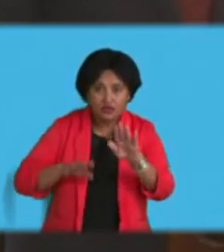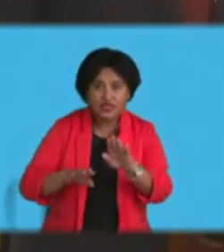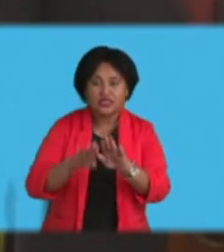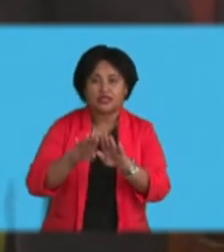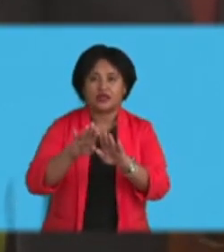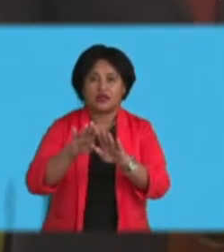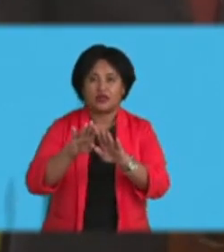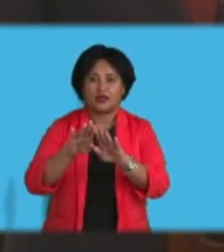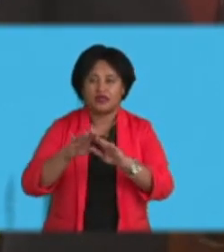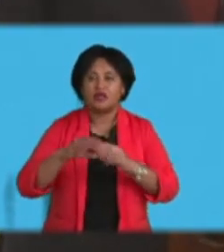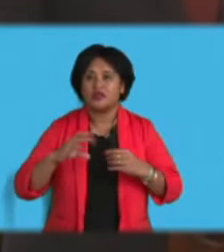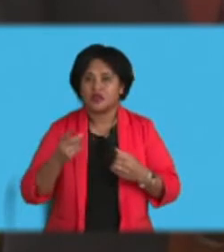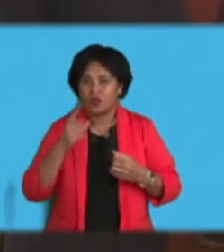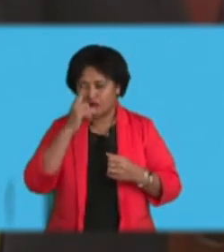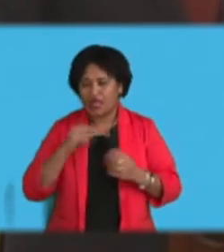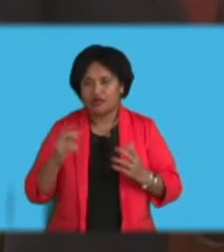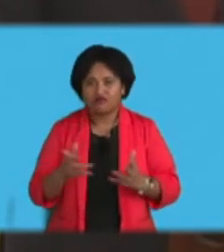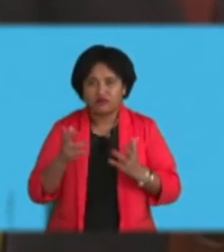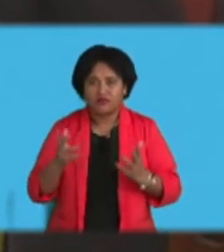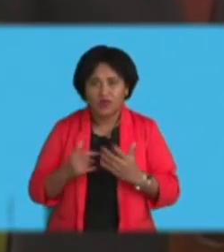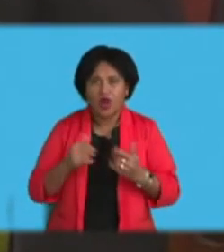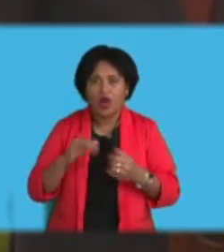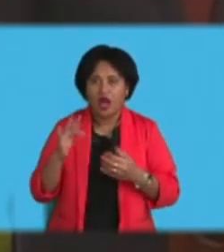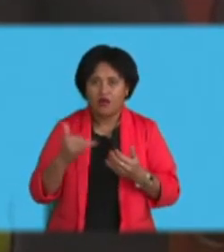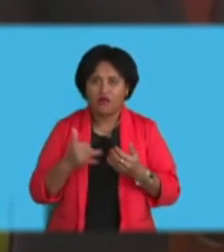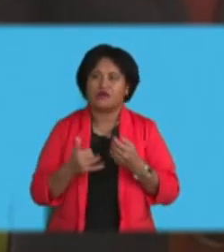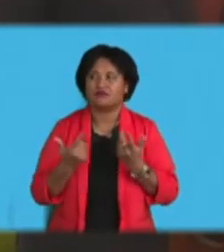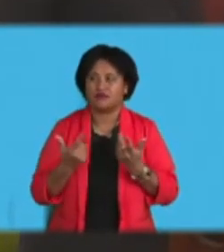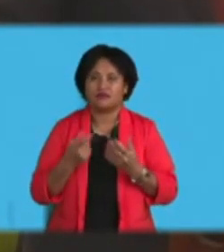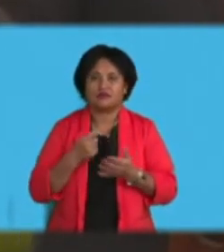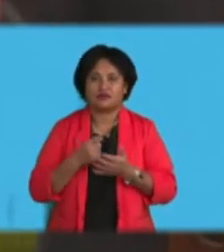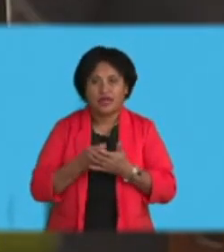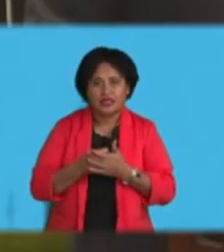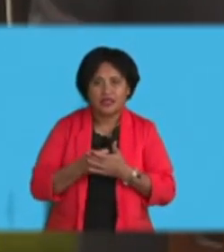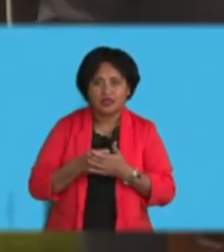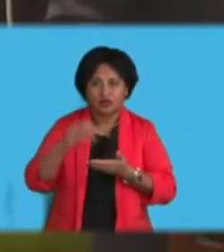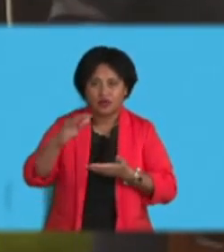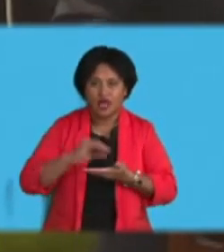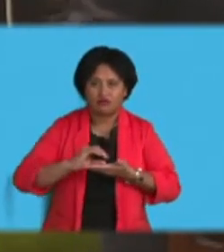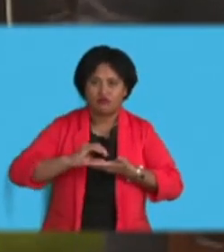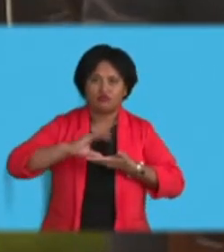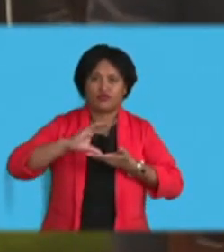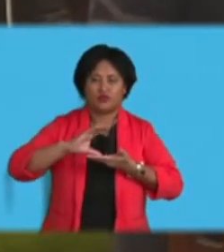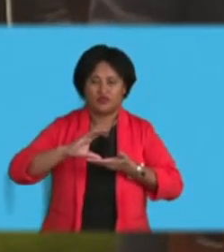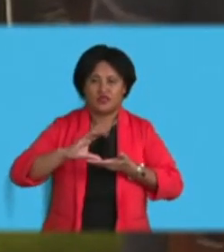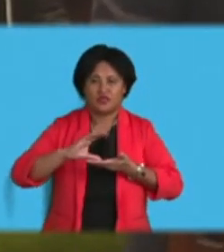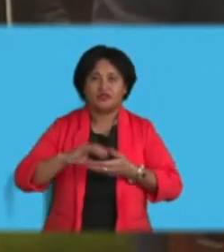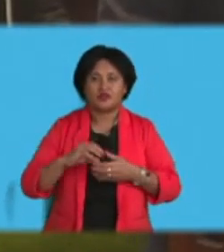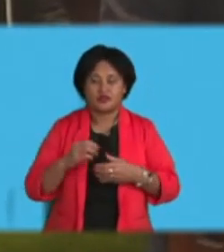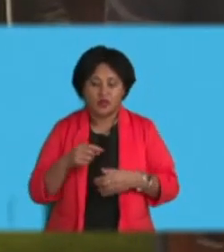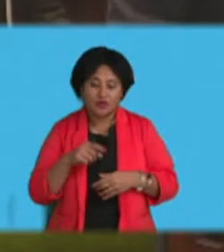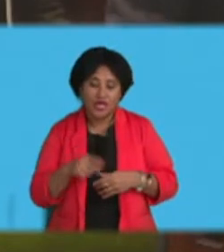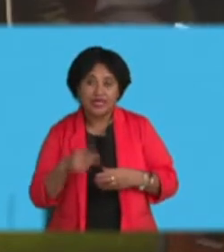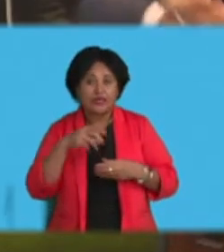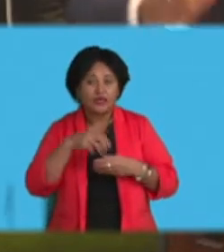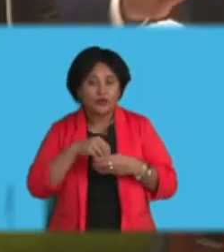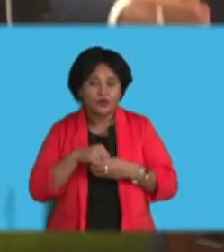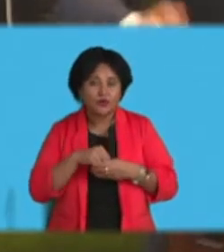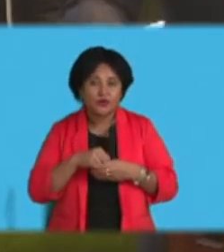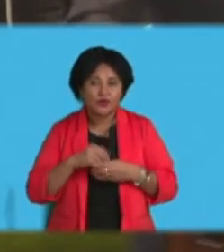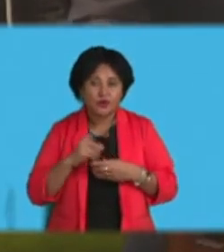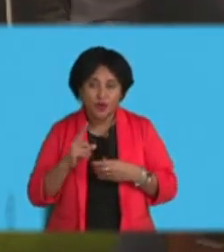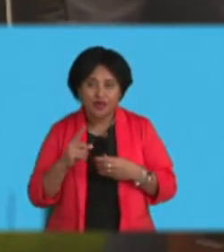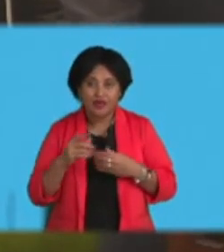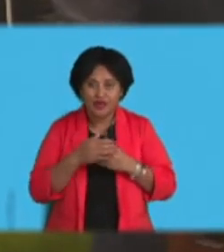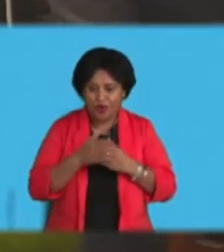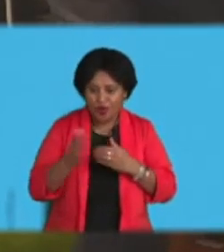further develop our capital markets. In this regard, Government is undertaking a number of initiatives, Madam Speaker, which of course include the reopening